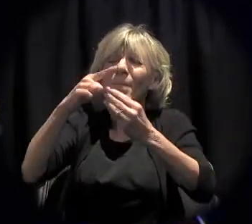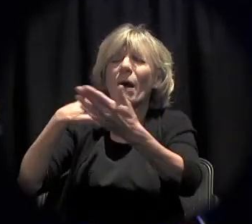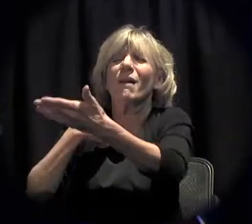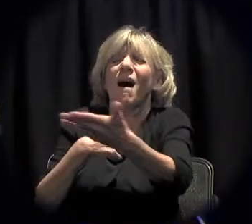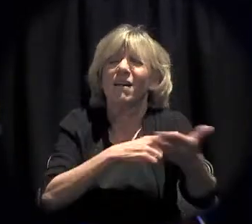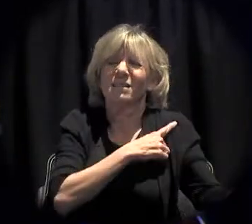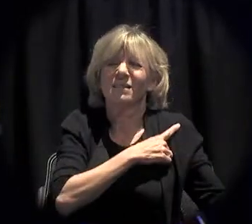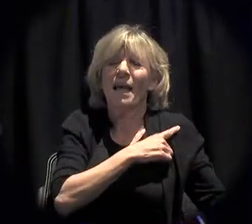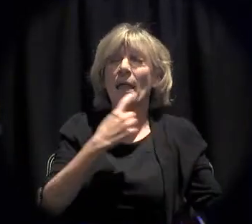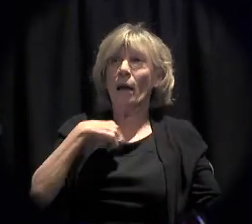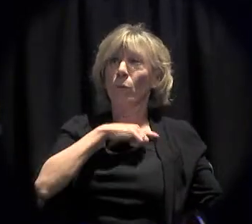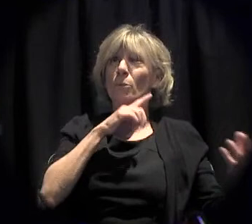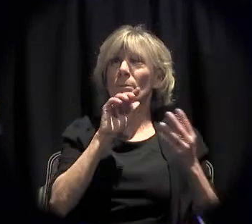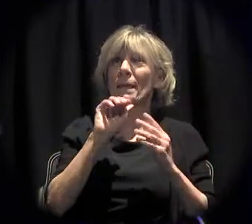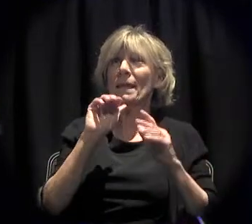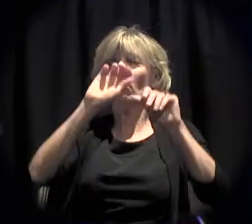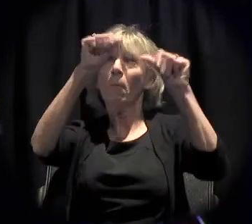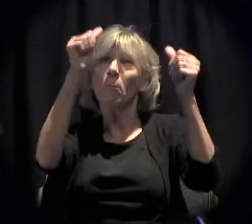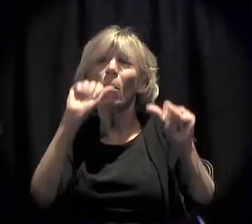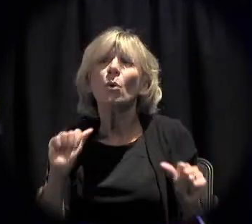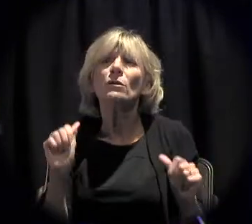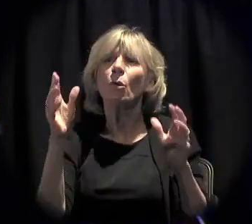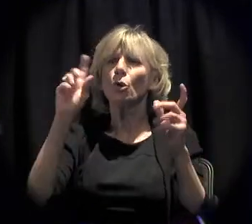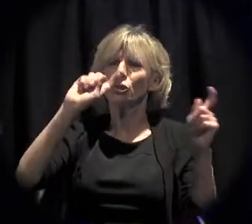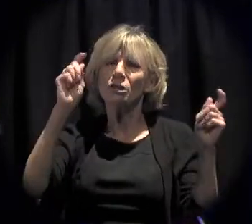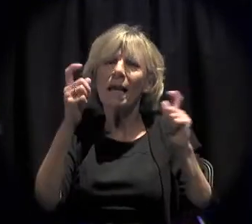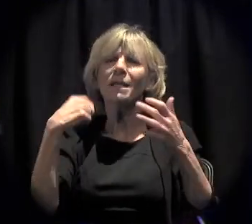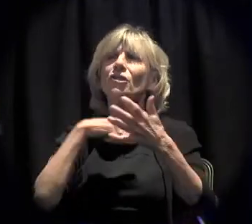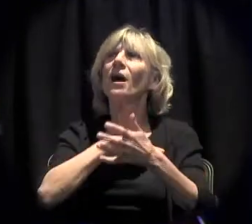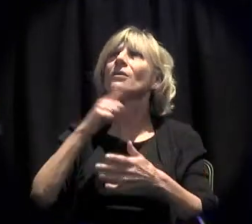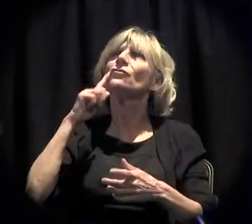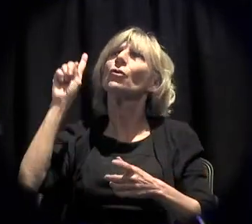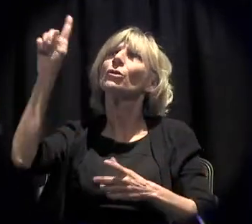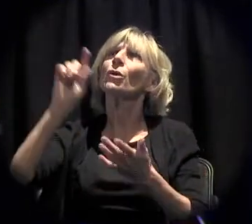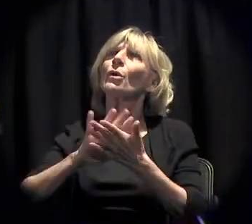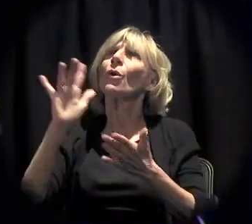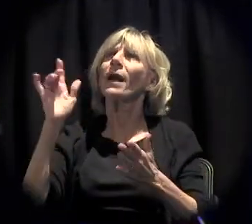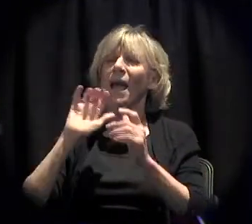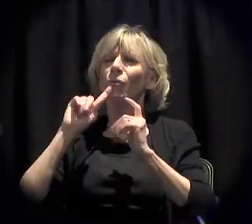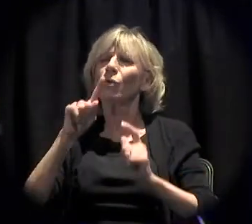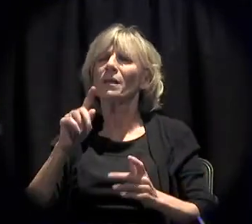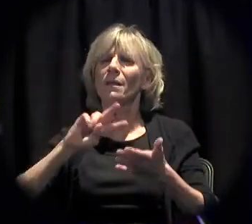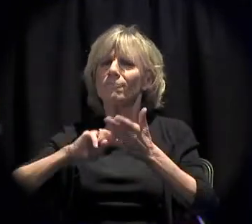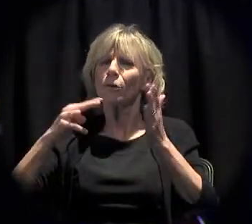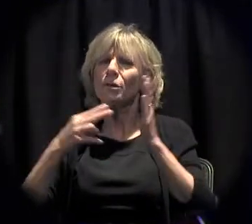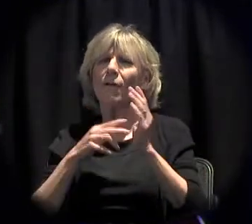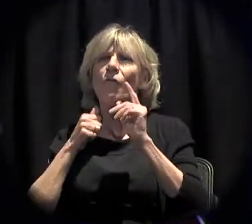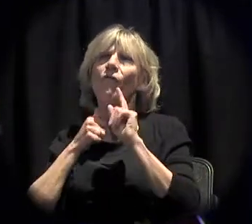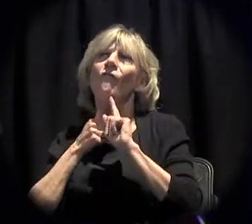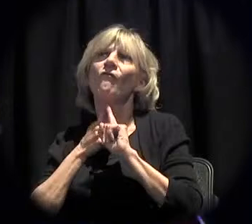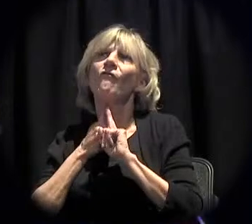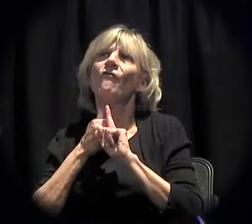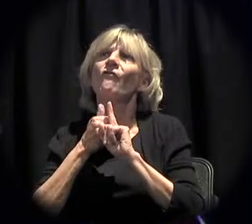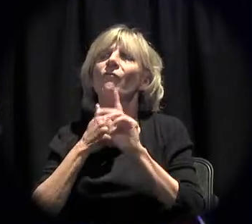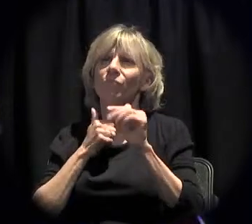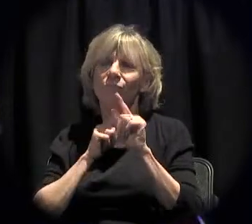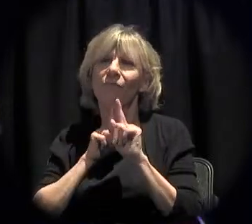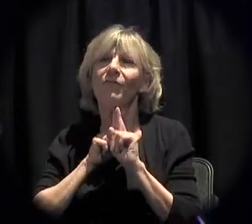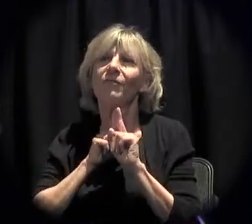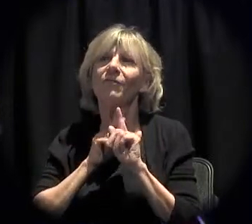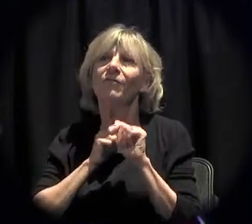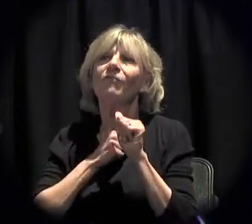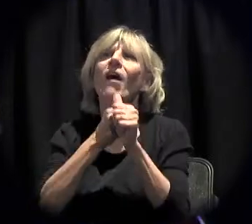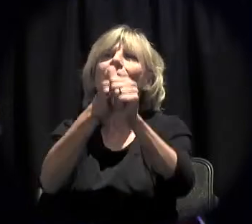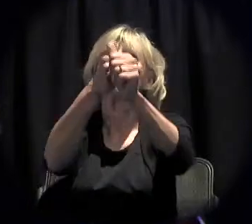and shapeable and intentionally following after you in our lives, so that we will declare